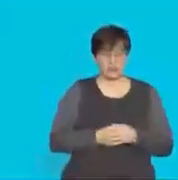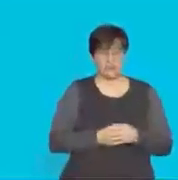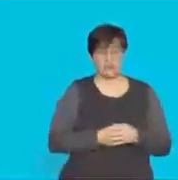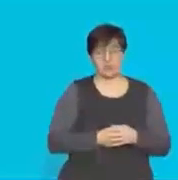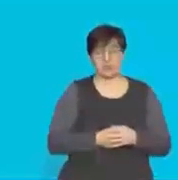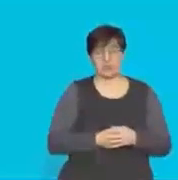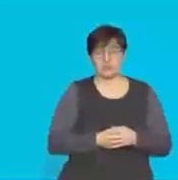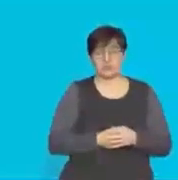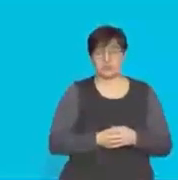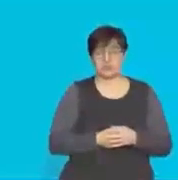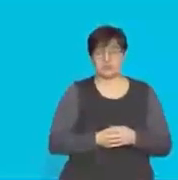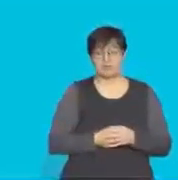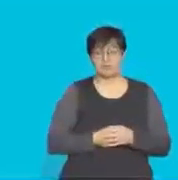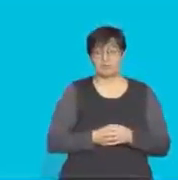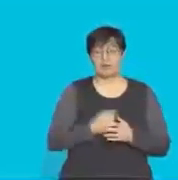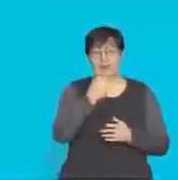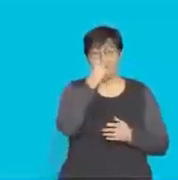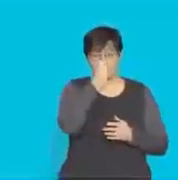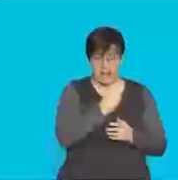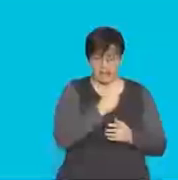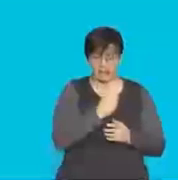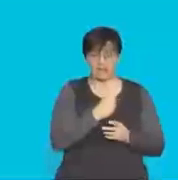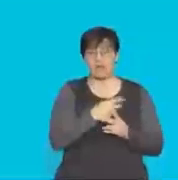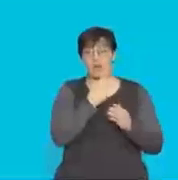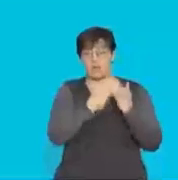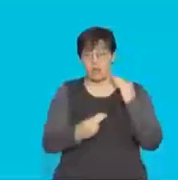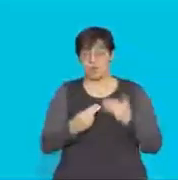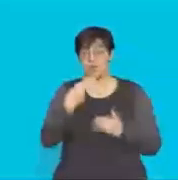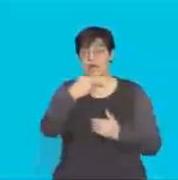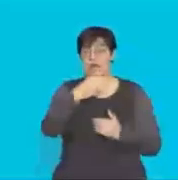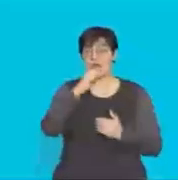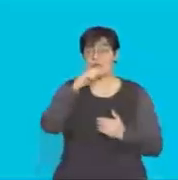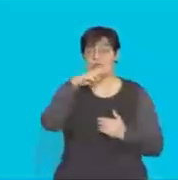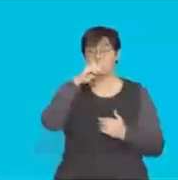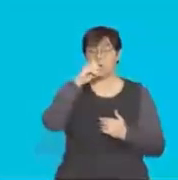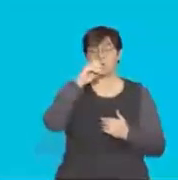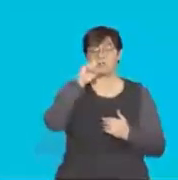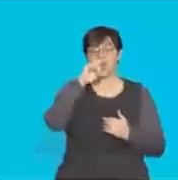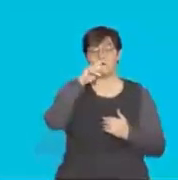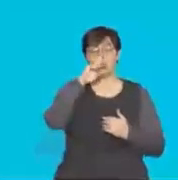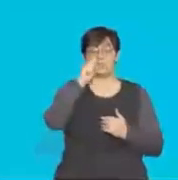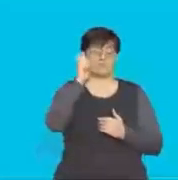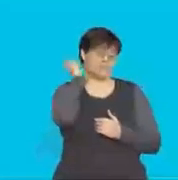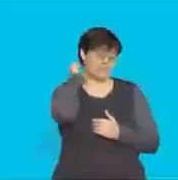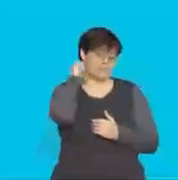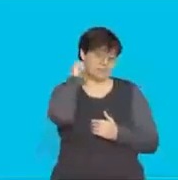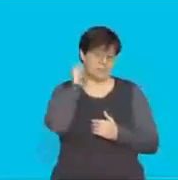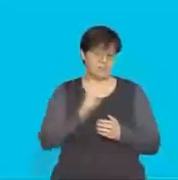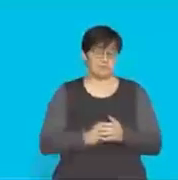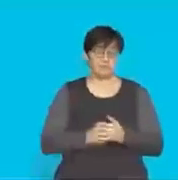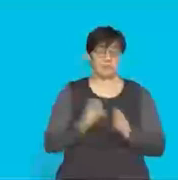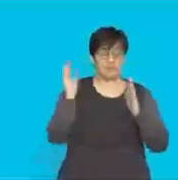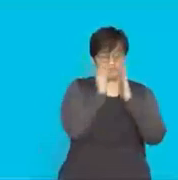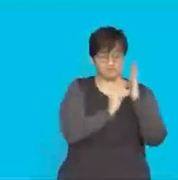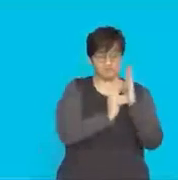know that both are heterozygous, so I'm going to keep that at the back of my mind, and I'm going to make a note